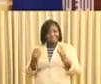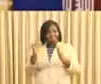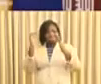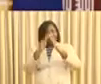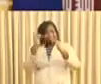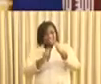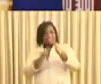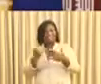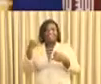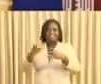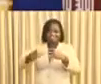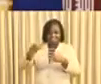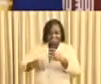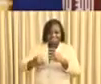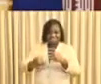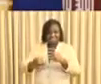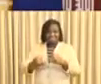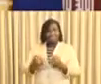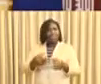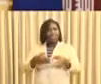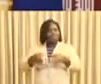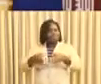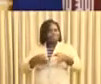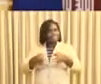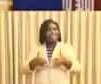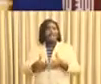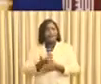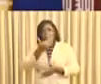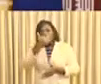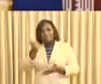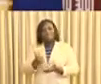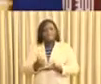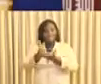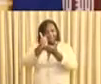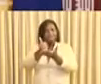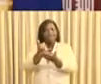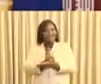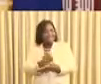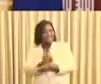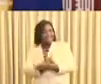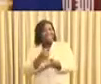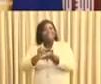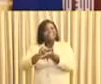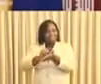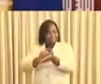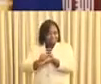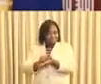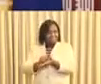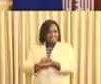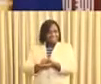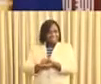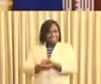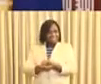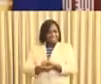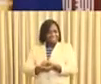the basket of measures for the revival and growth of our national economy. We have to own our